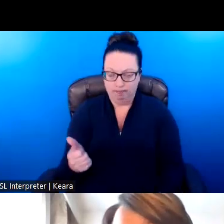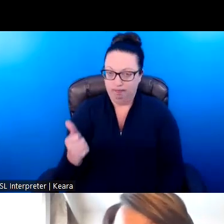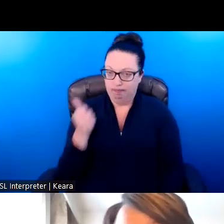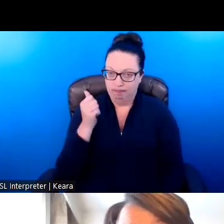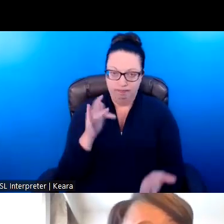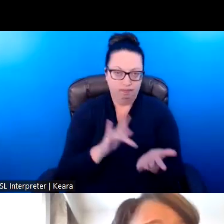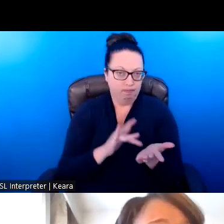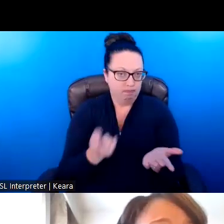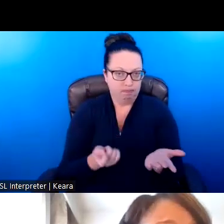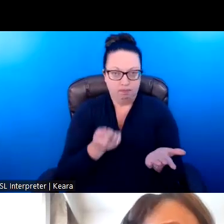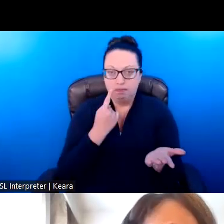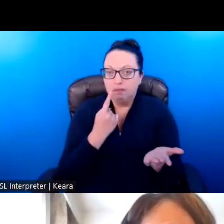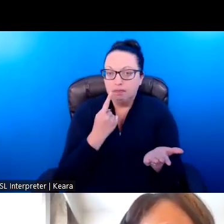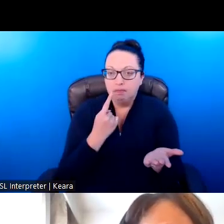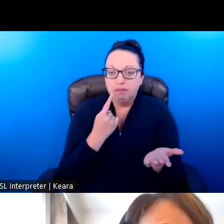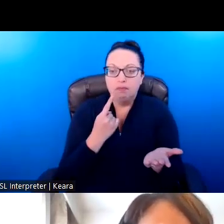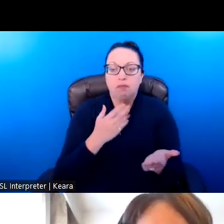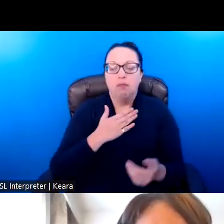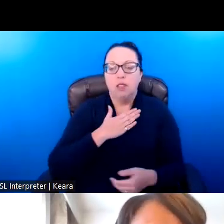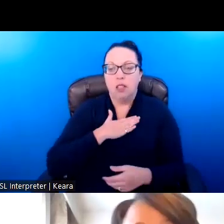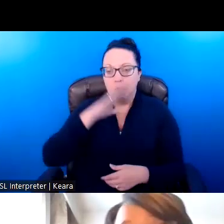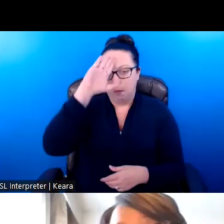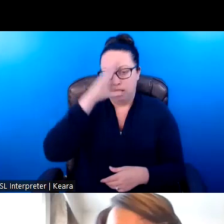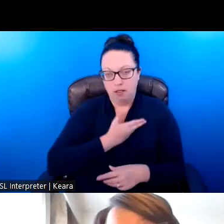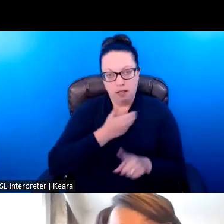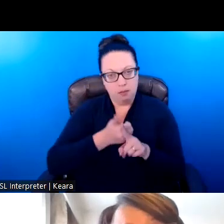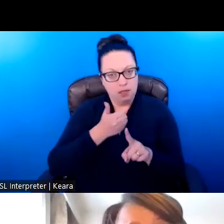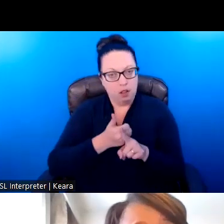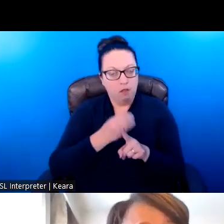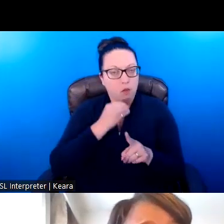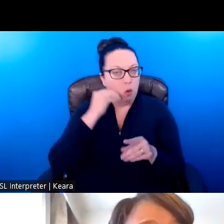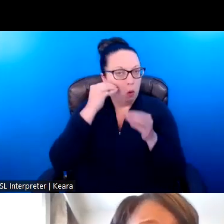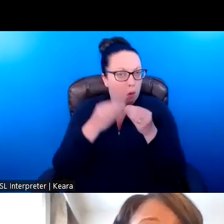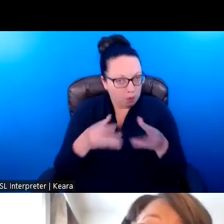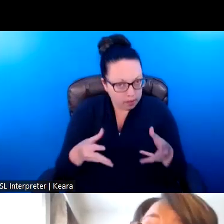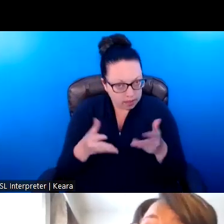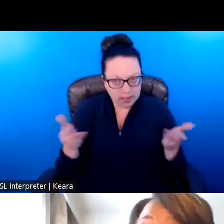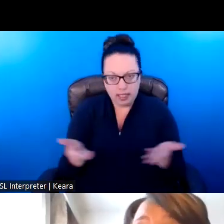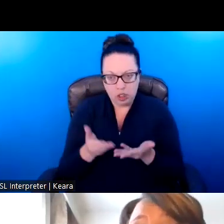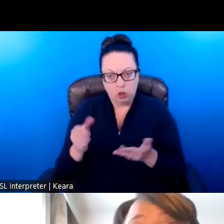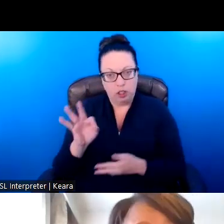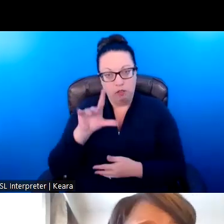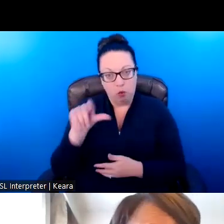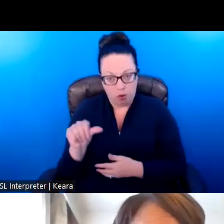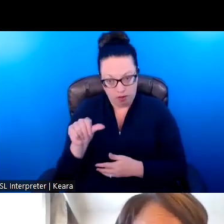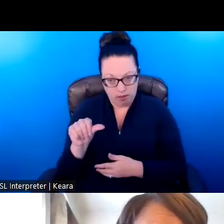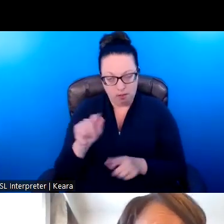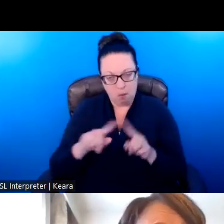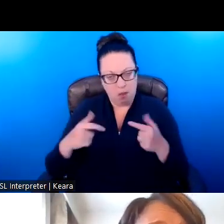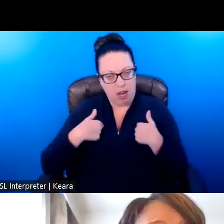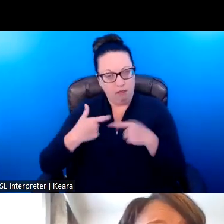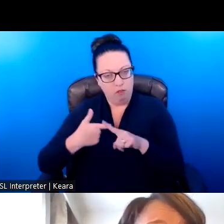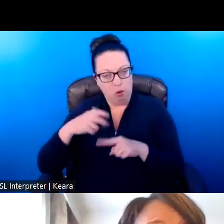prescribed medication. My son has been homeless. He has been homeless here in Florida where I live, but I am from New